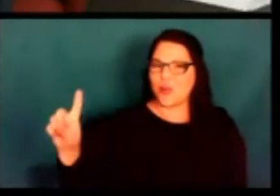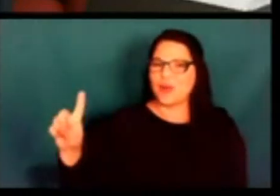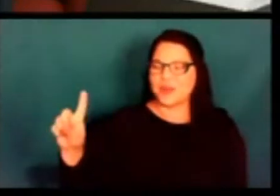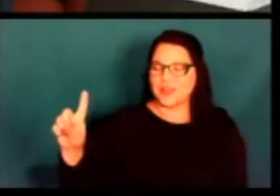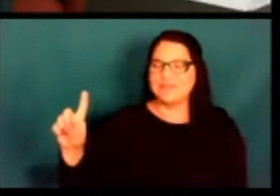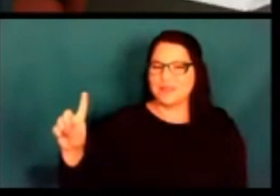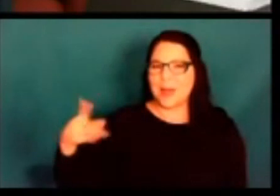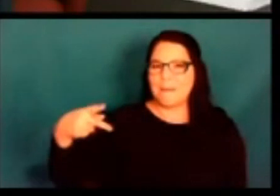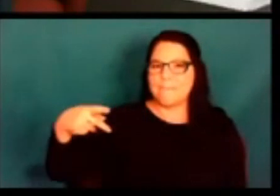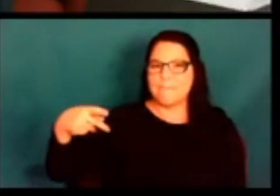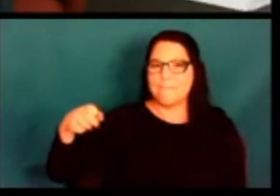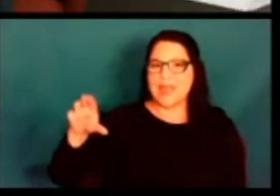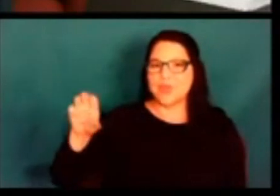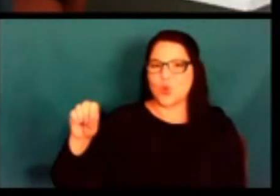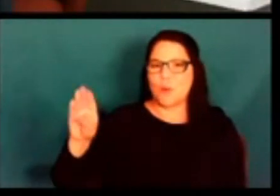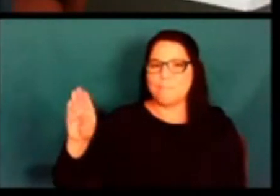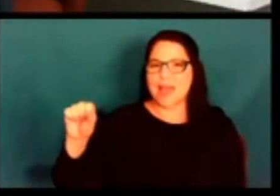Pedro Basquiat.